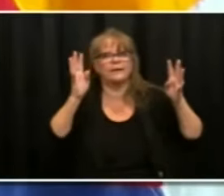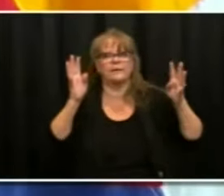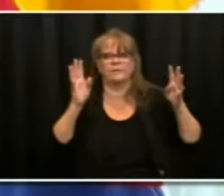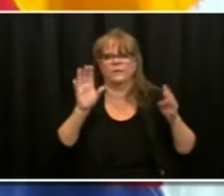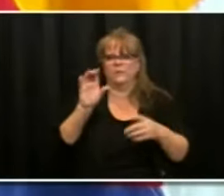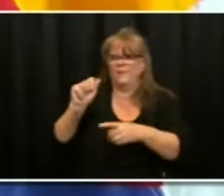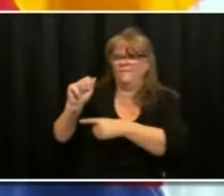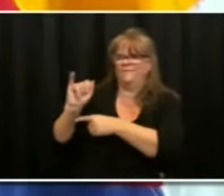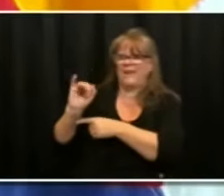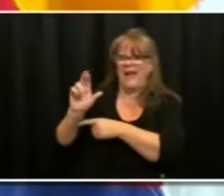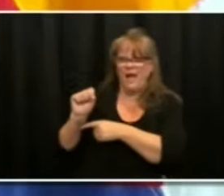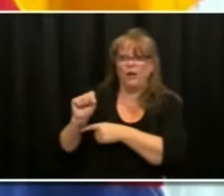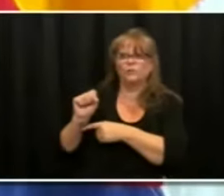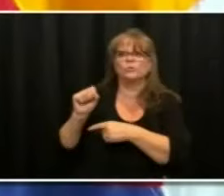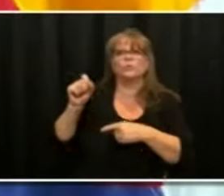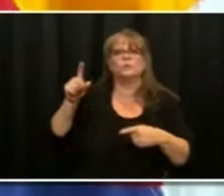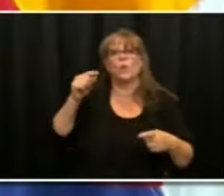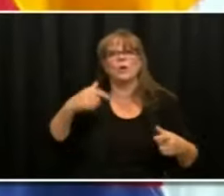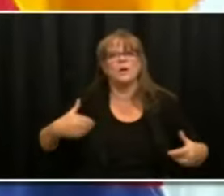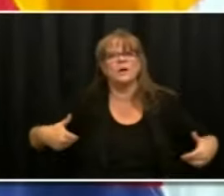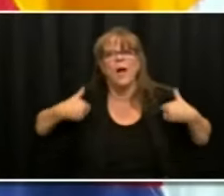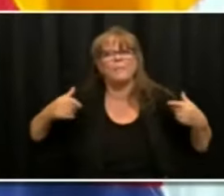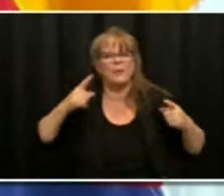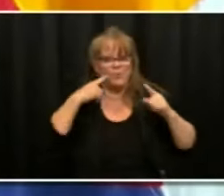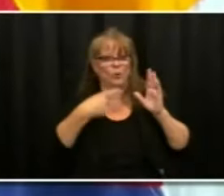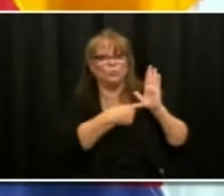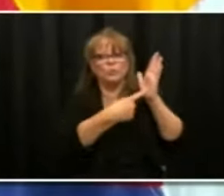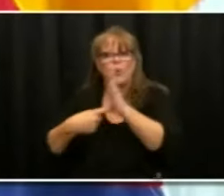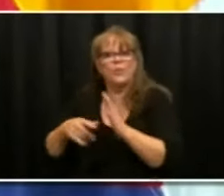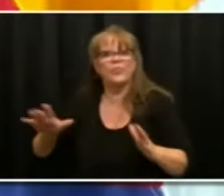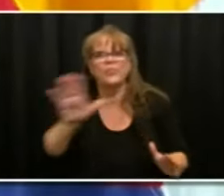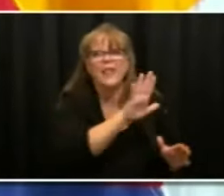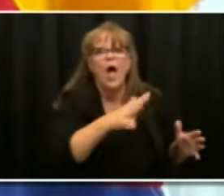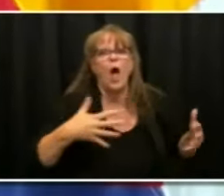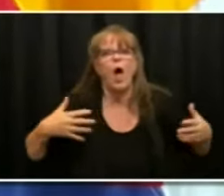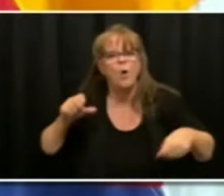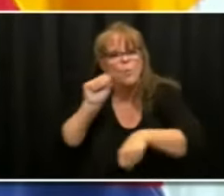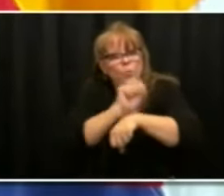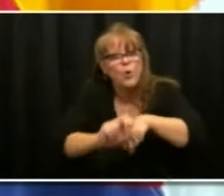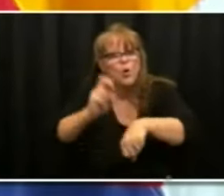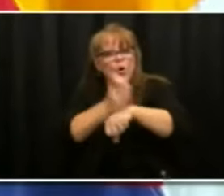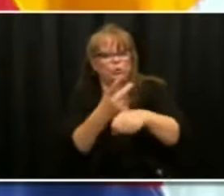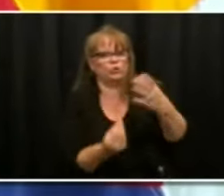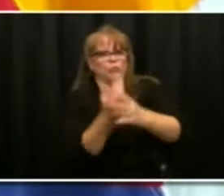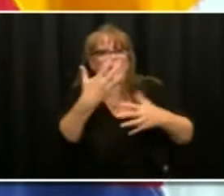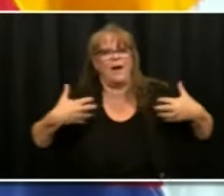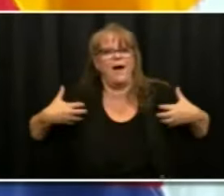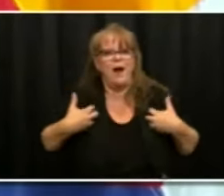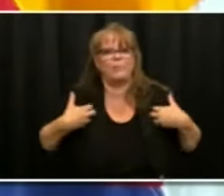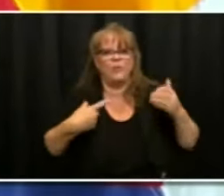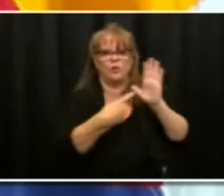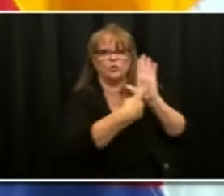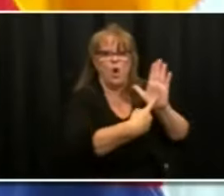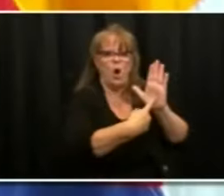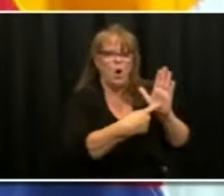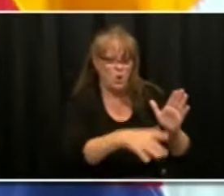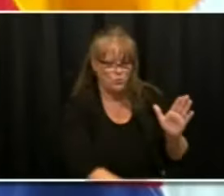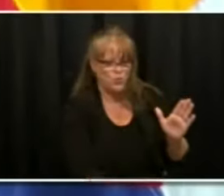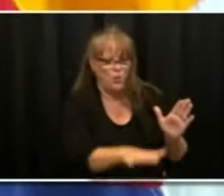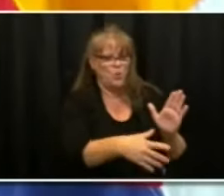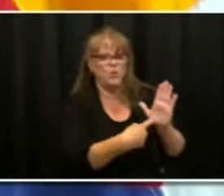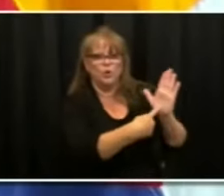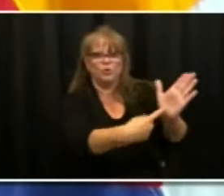hard work they've put in caring for and raising animals. We know that a strong recovery from